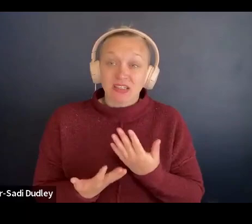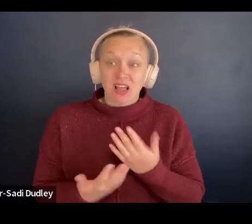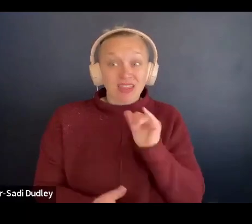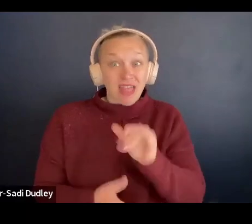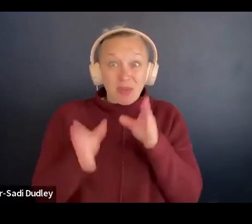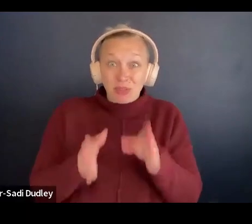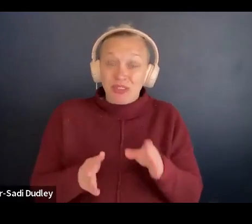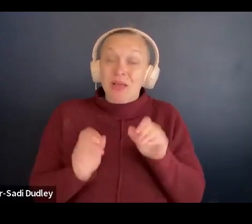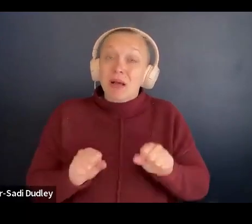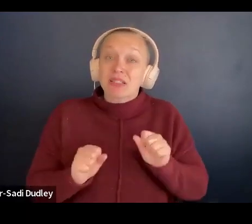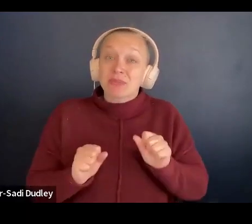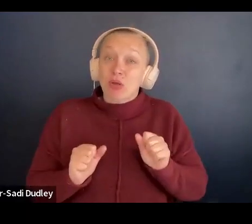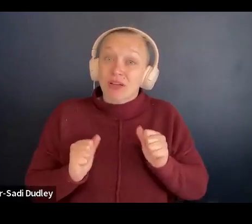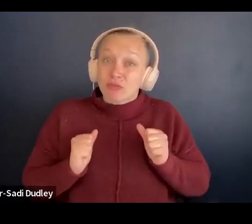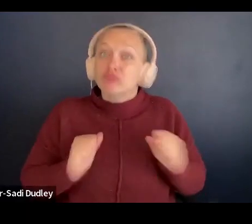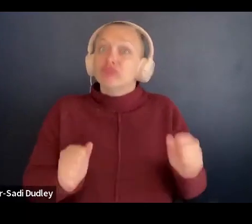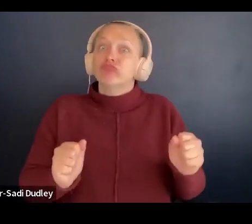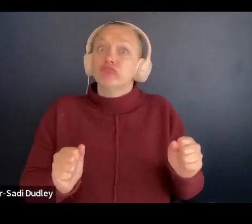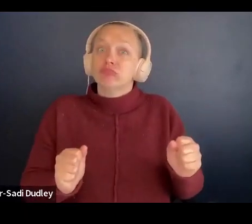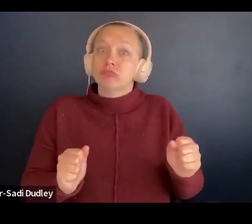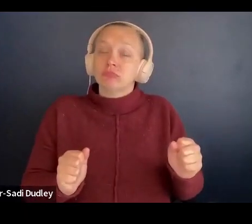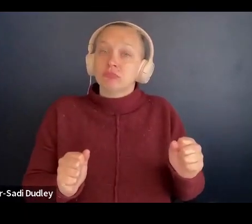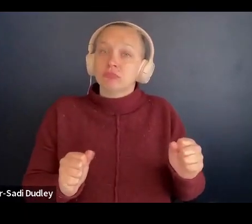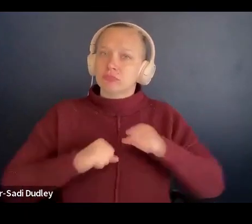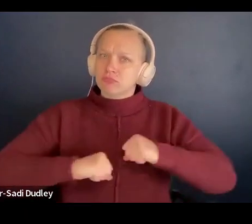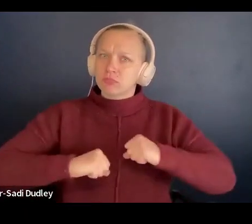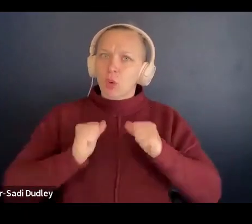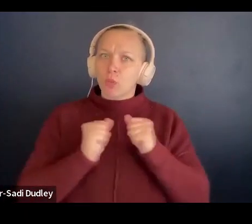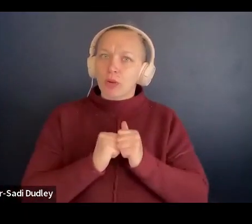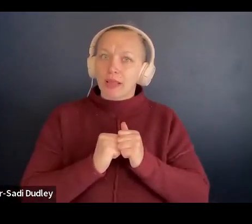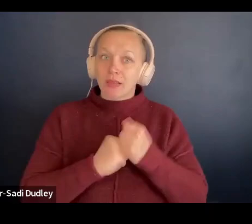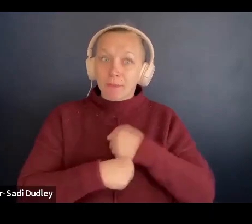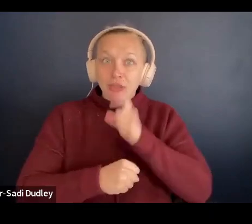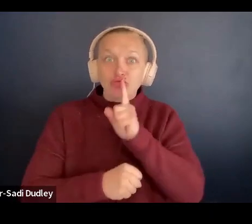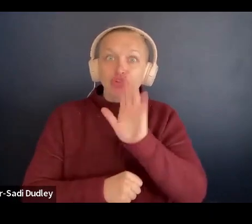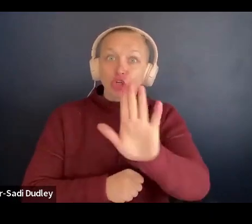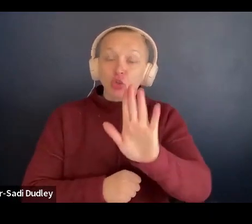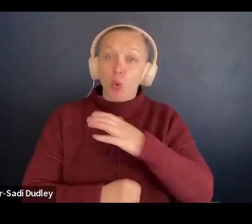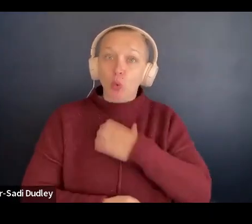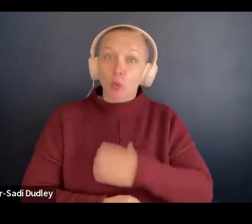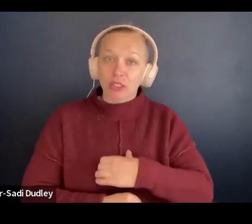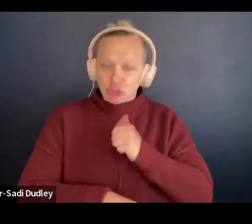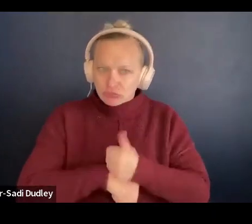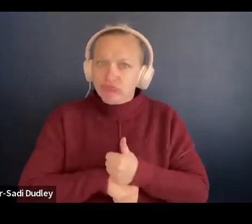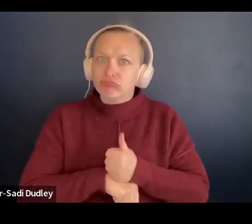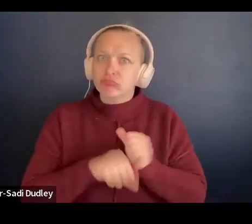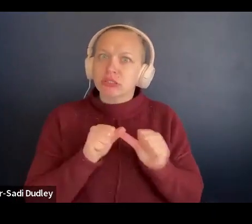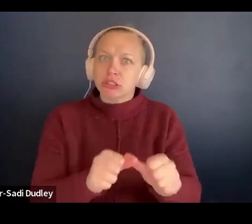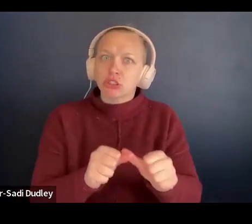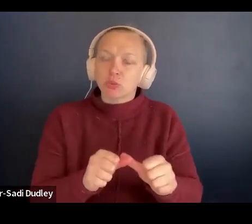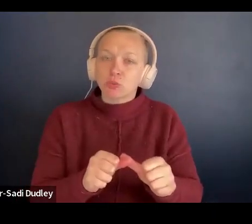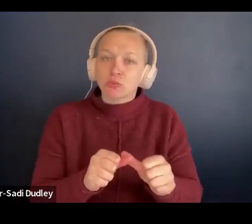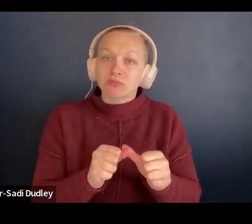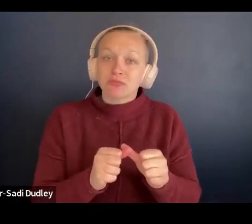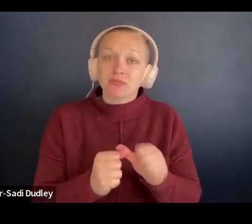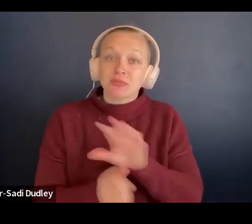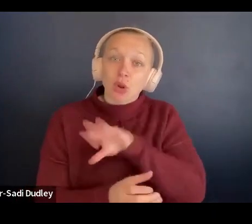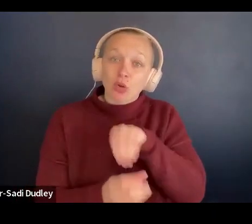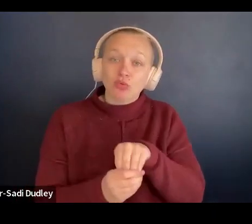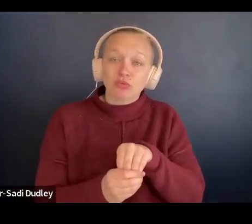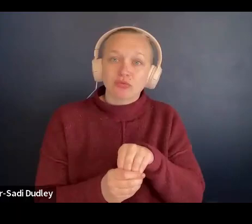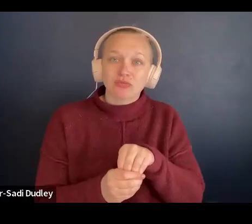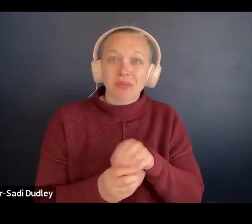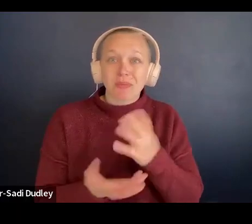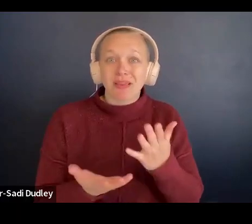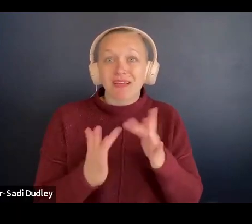aggressive in enforcing your wishes. So you'll want to ensure that you include contact information such as a mobile phone